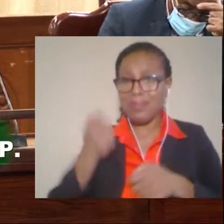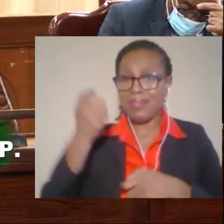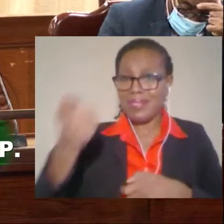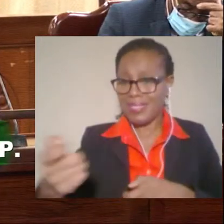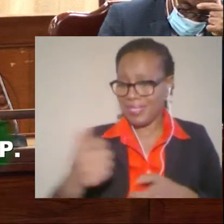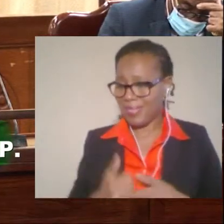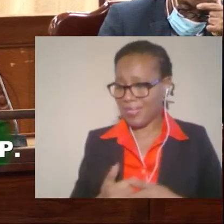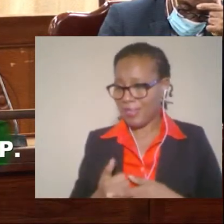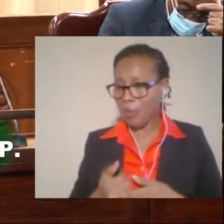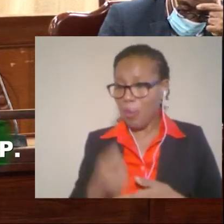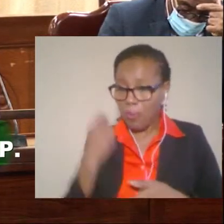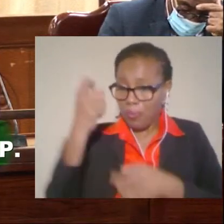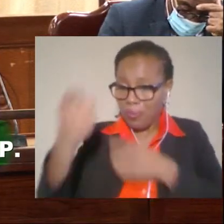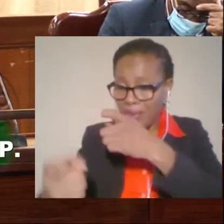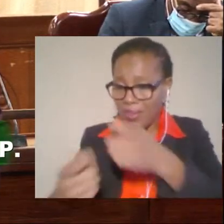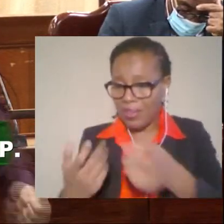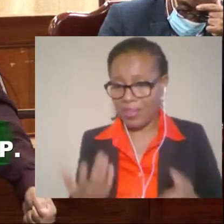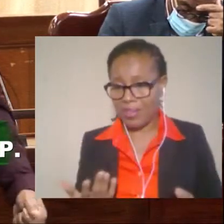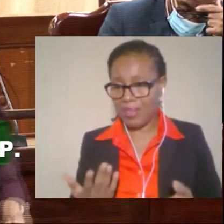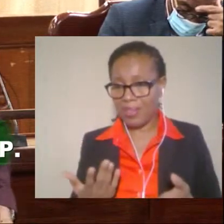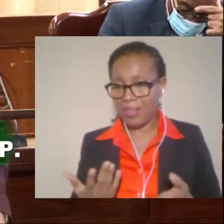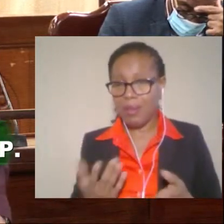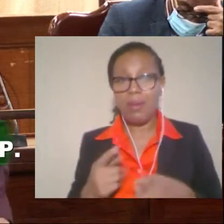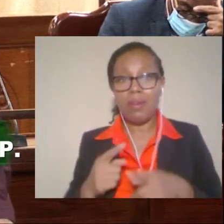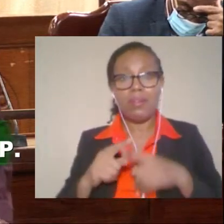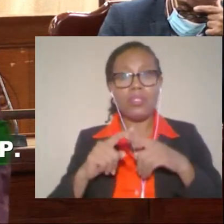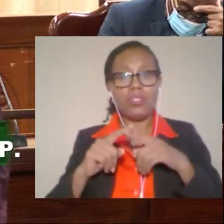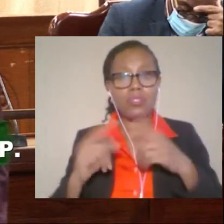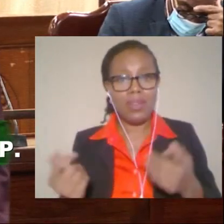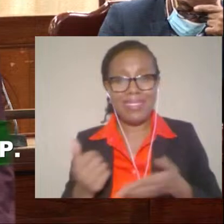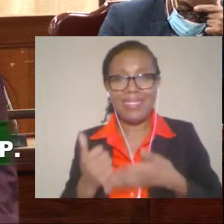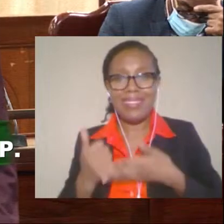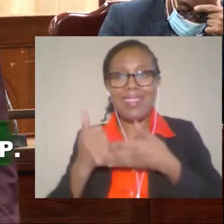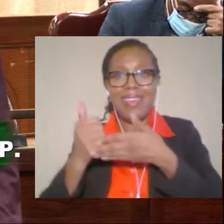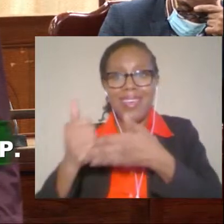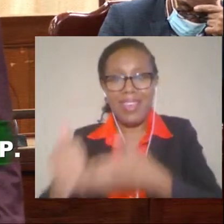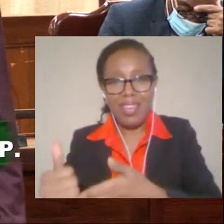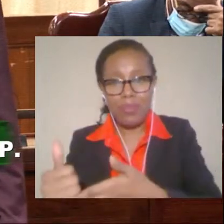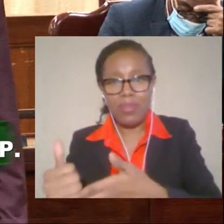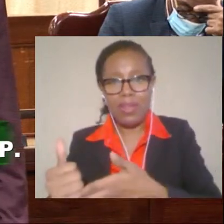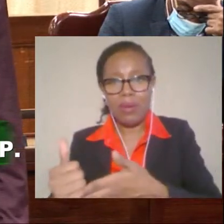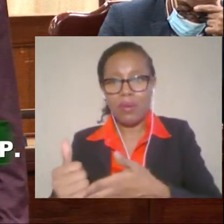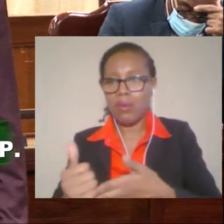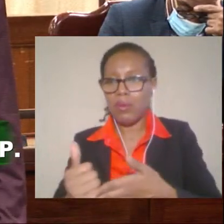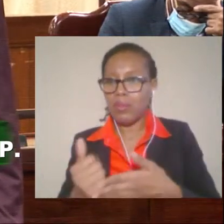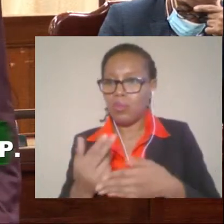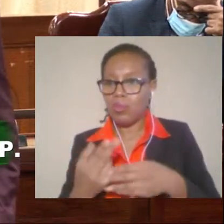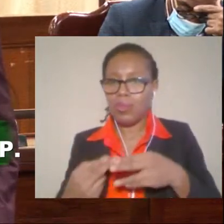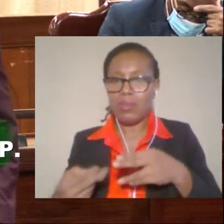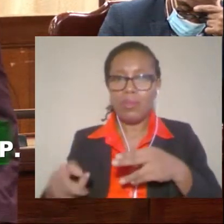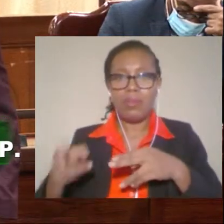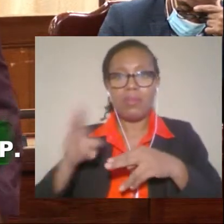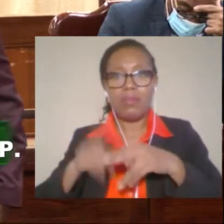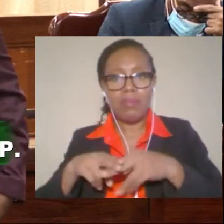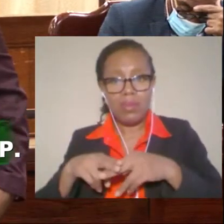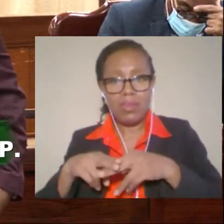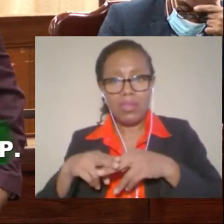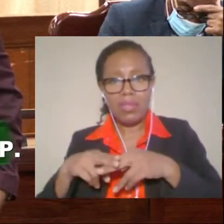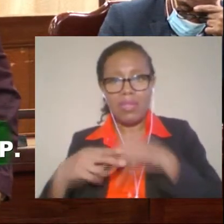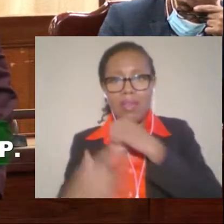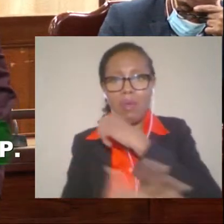to break the cycle of poverty among poor people in